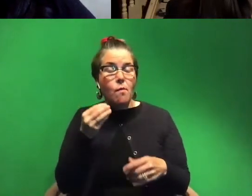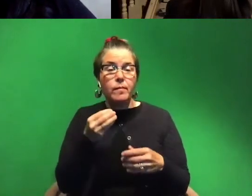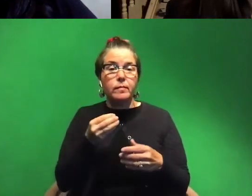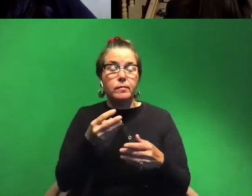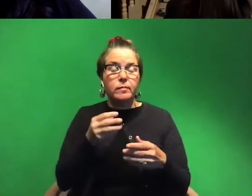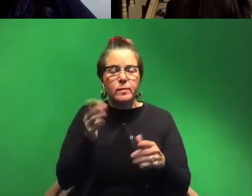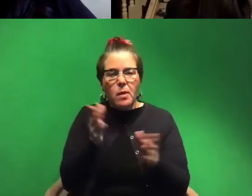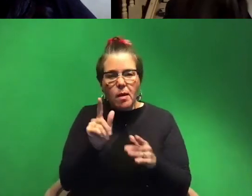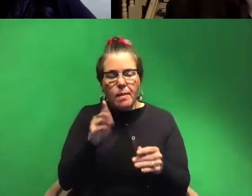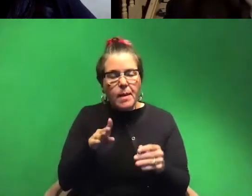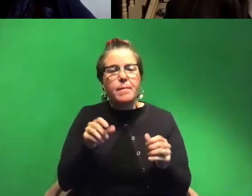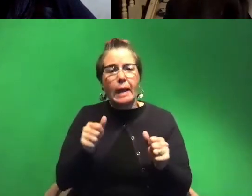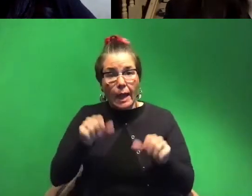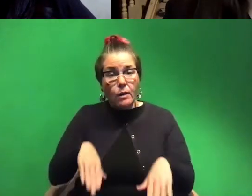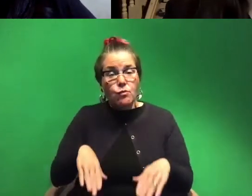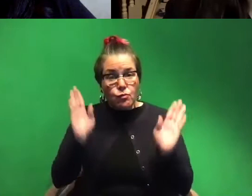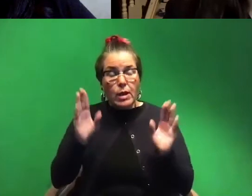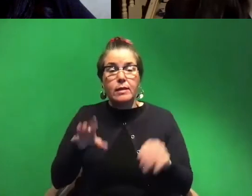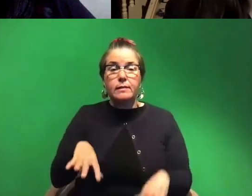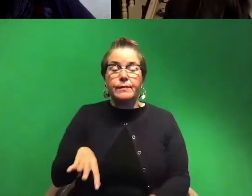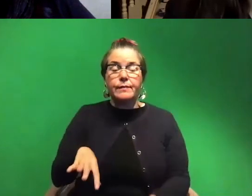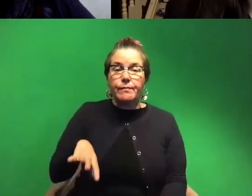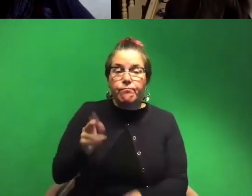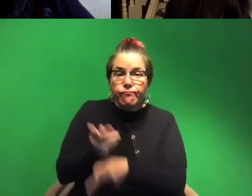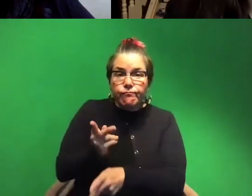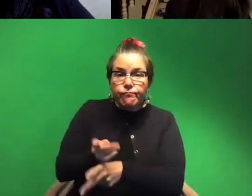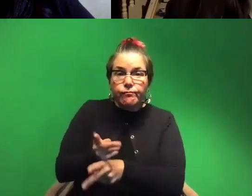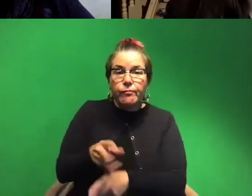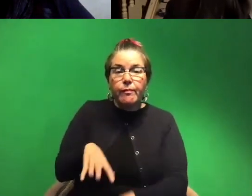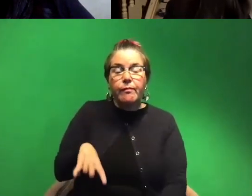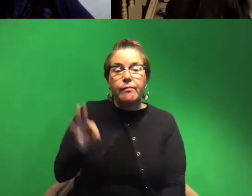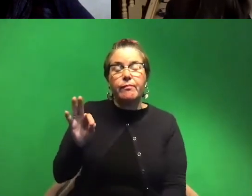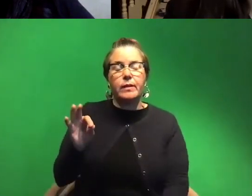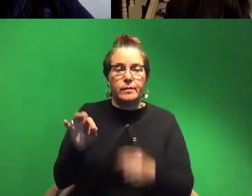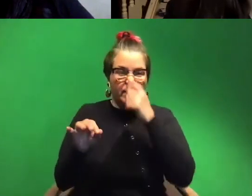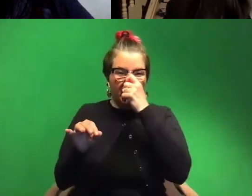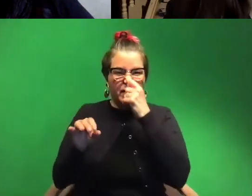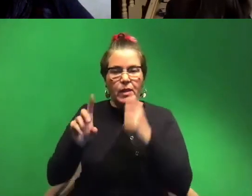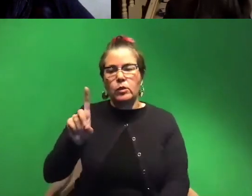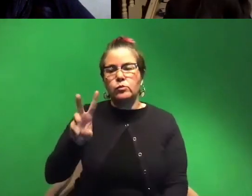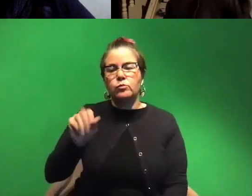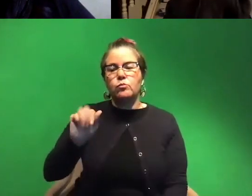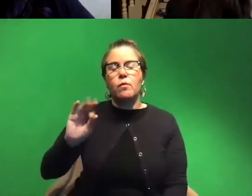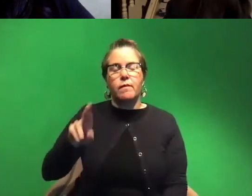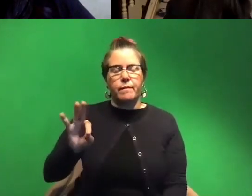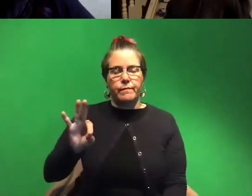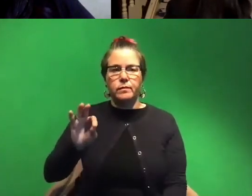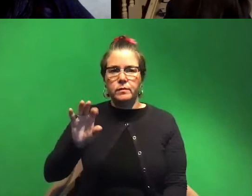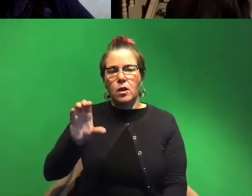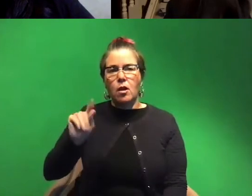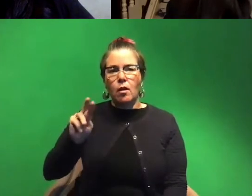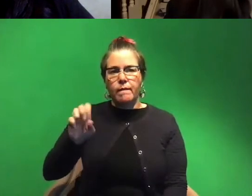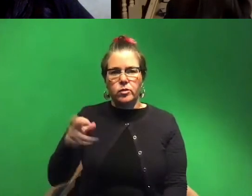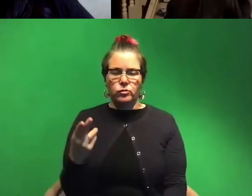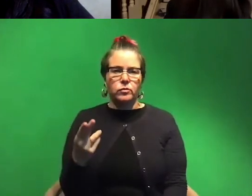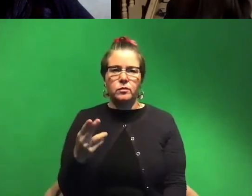lab, raise and find Sepia bandensis, which is the dwarf cuttlefish. So it's not like the